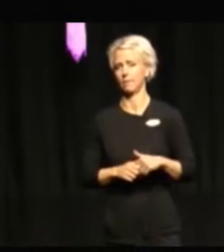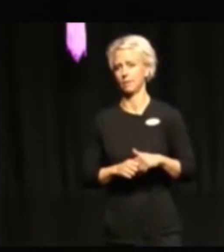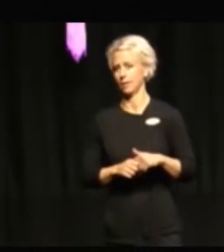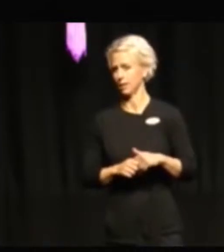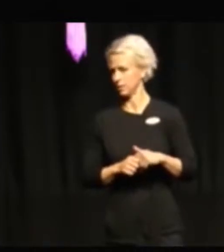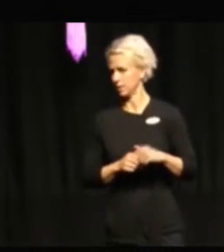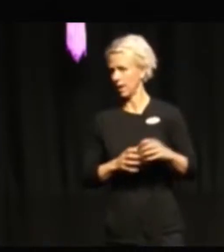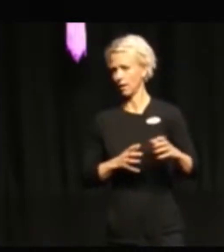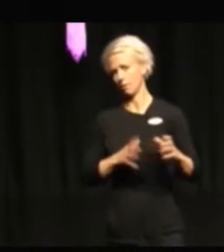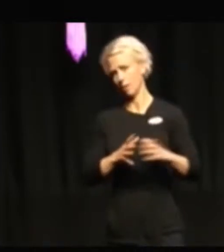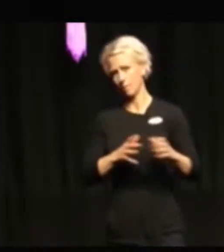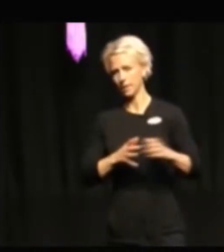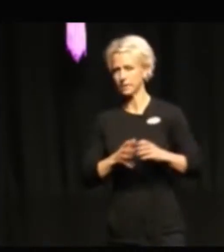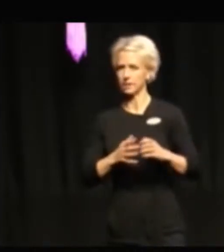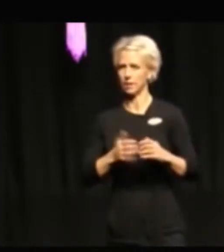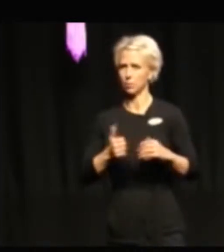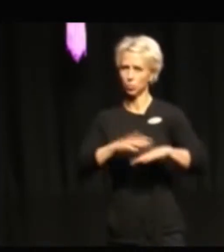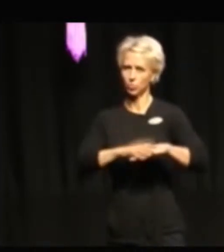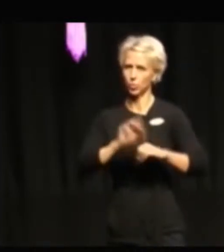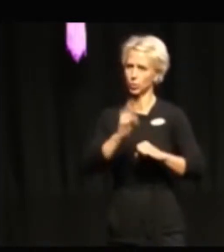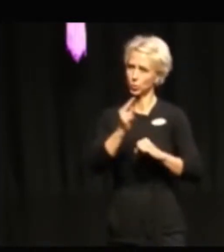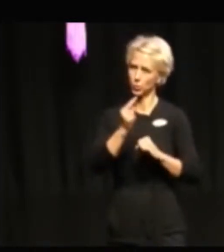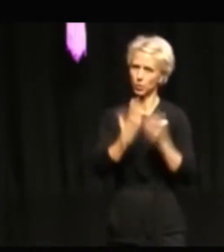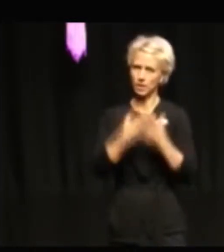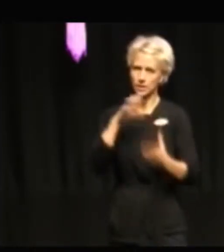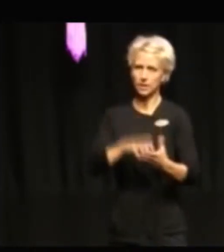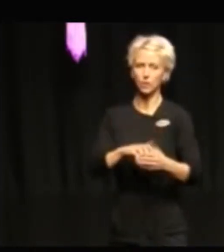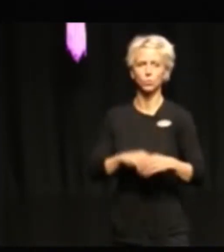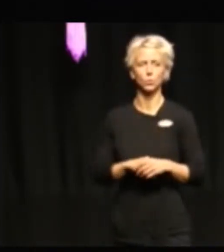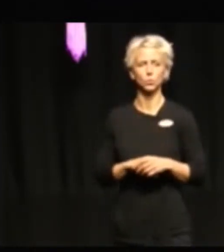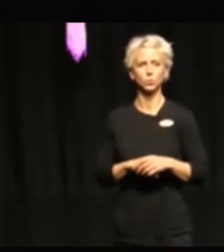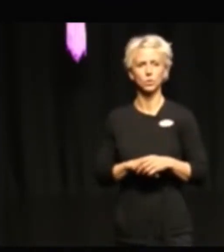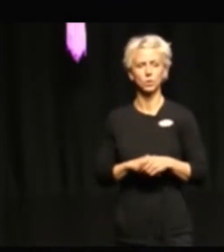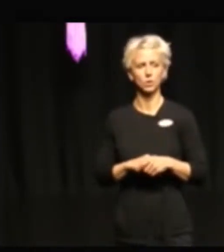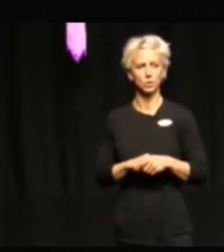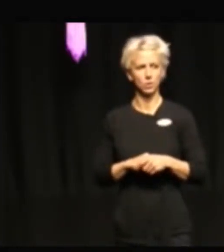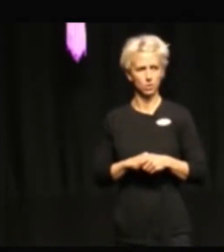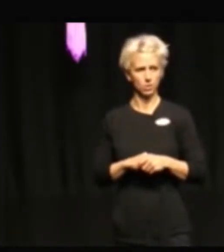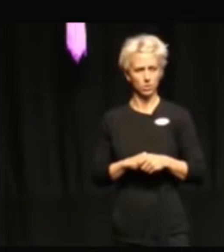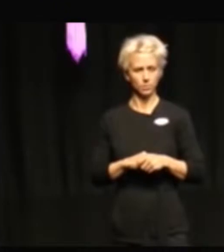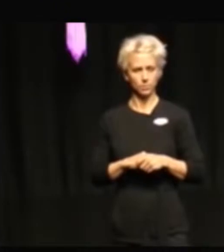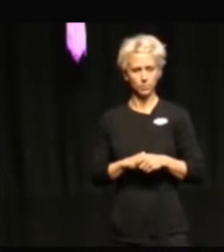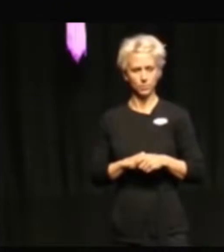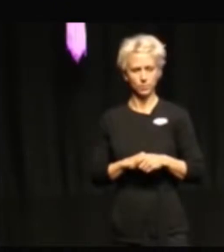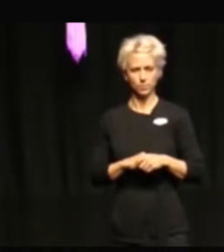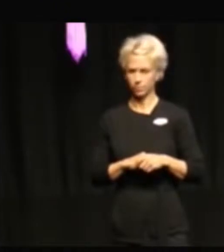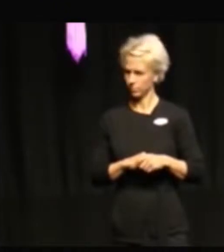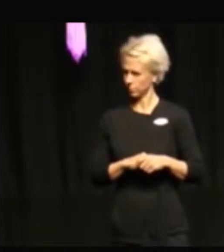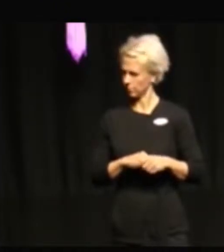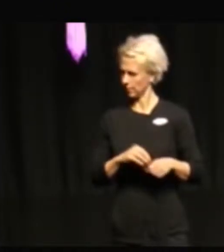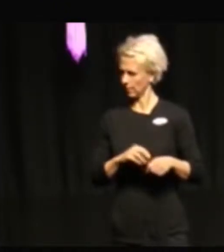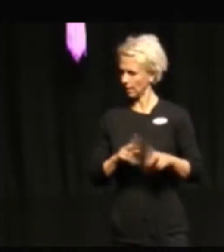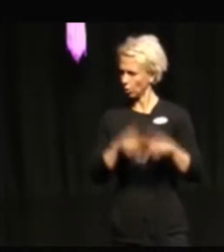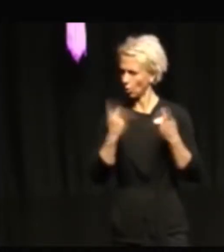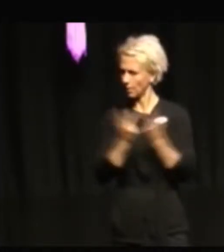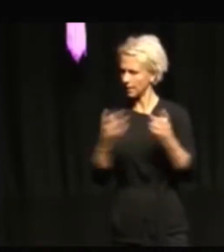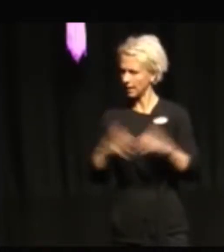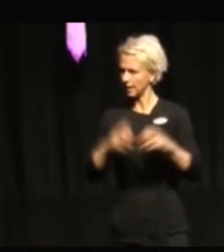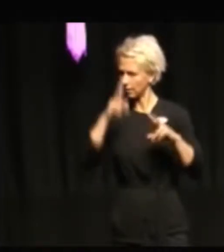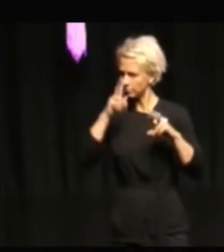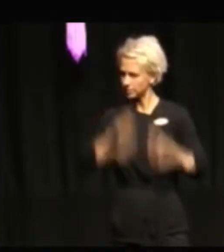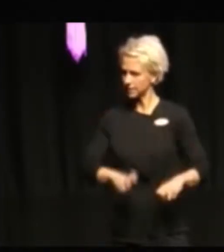So this year the Swedish state was reviewed by the committee, and they criticized